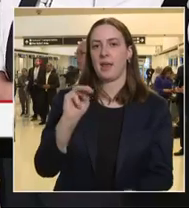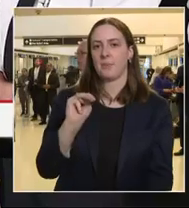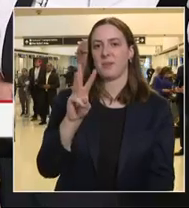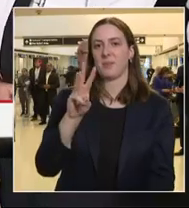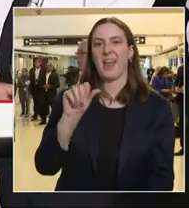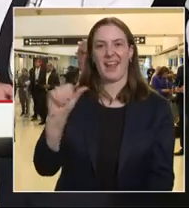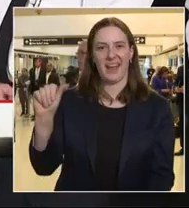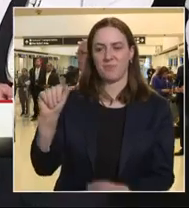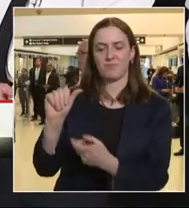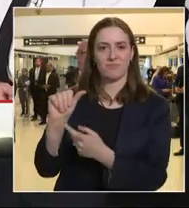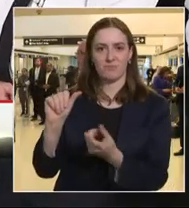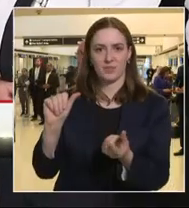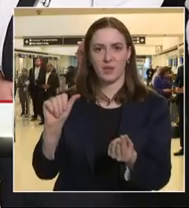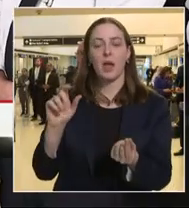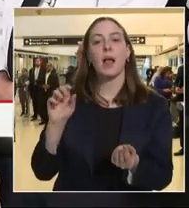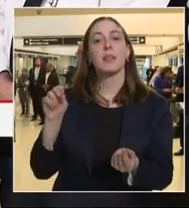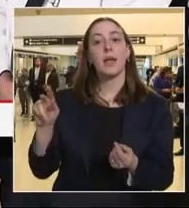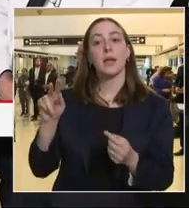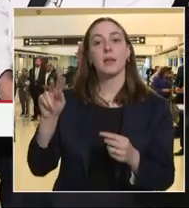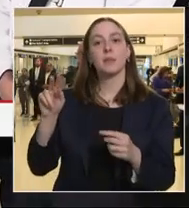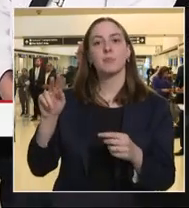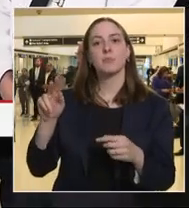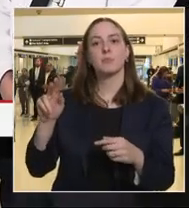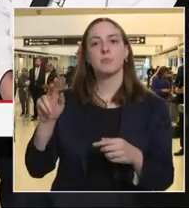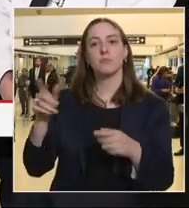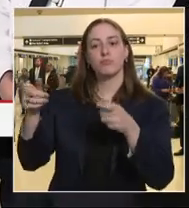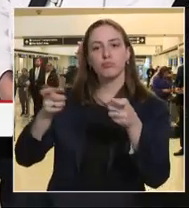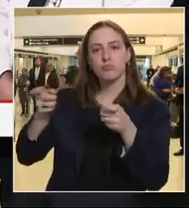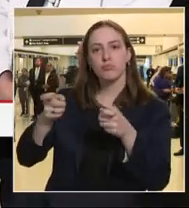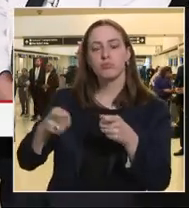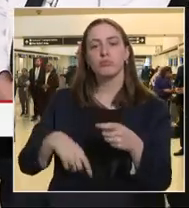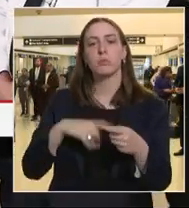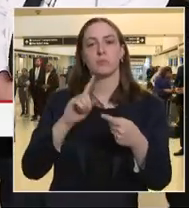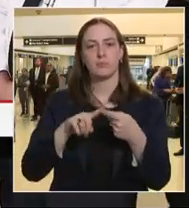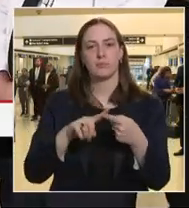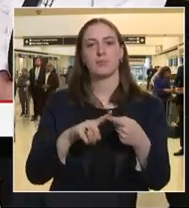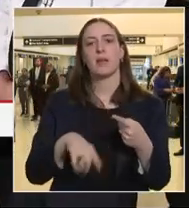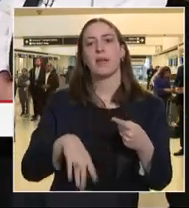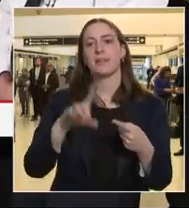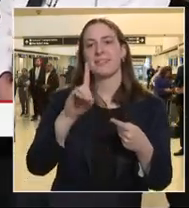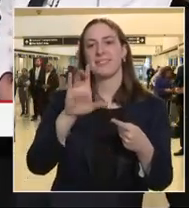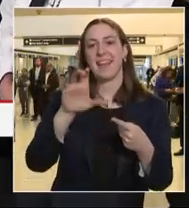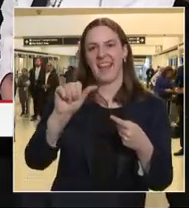manages Reagan Washington National and Dulles International.